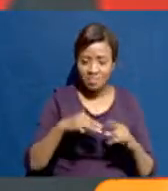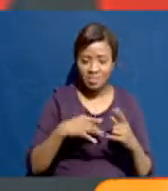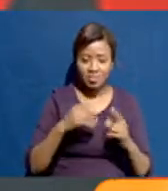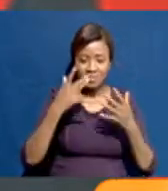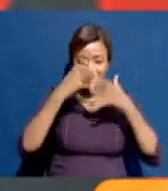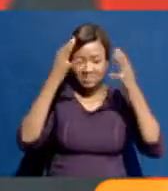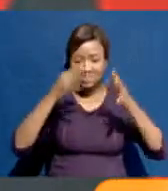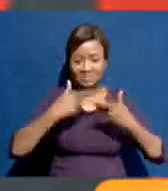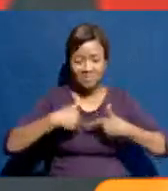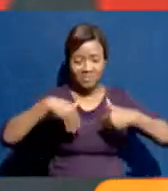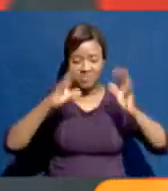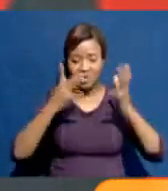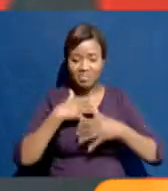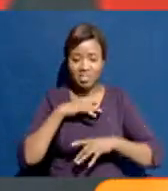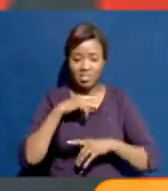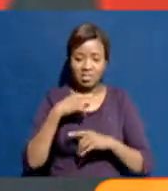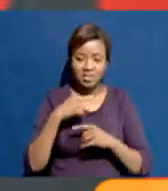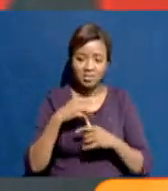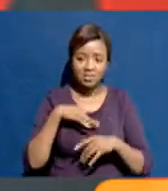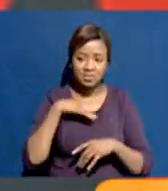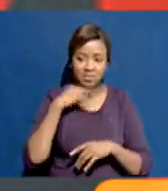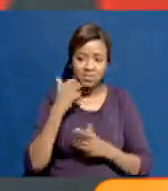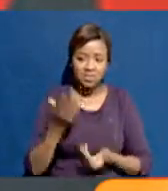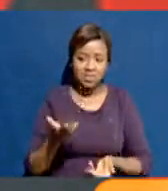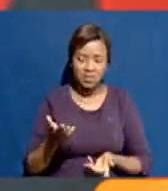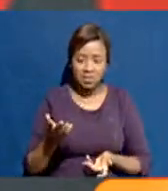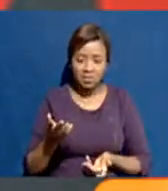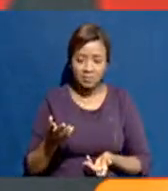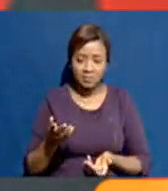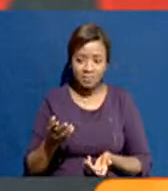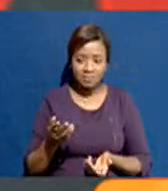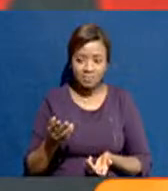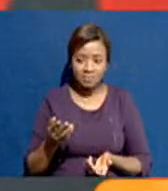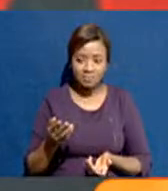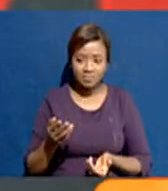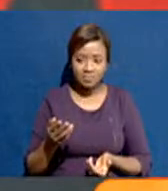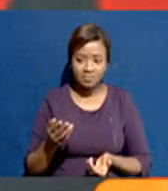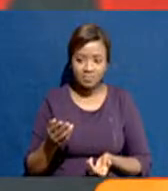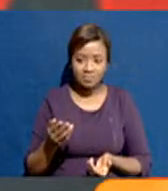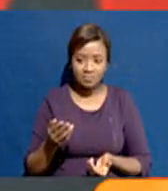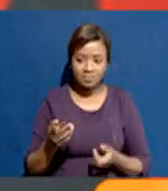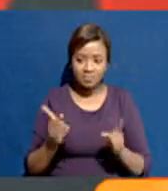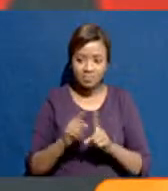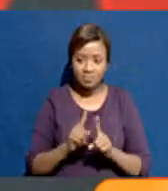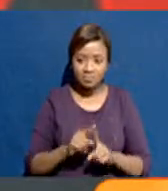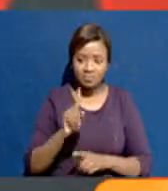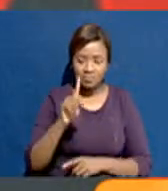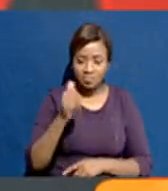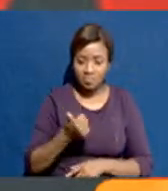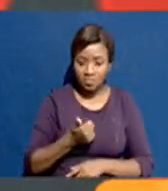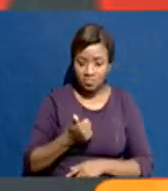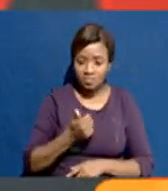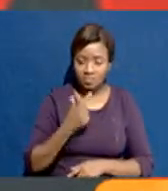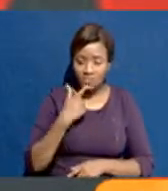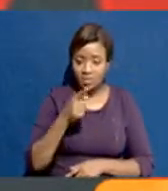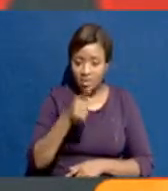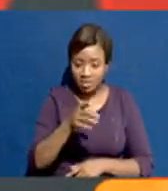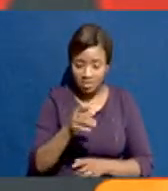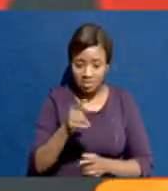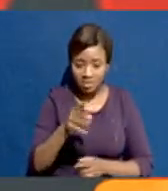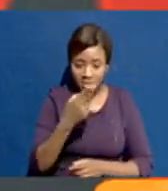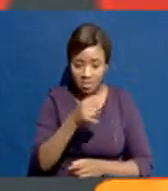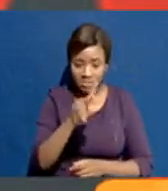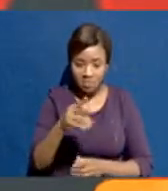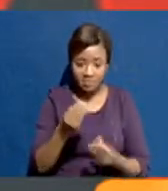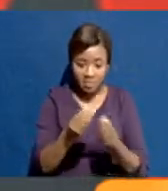spoke about, we don't even know where she is. She didn't tell us where she lives, and she left. After I told her this is something you can't get cured, she